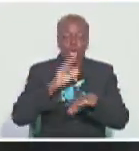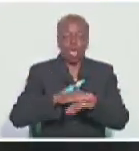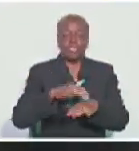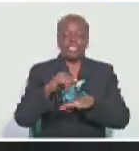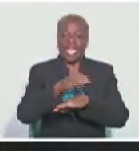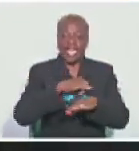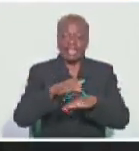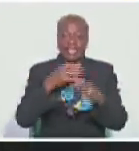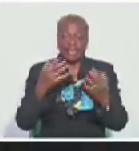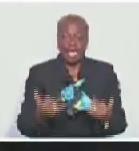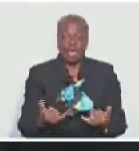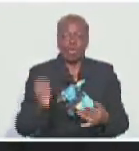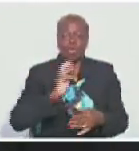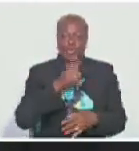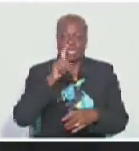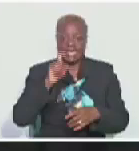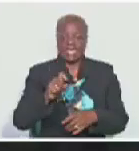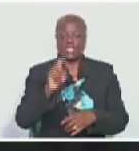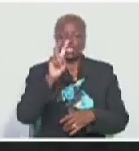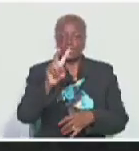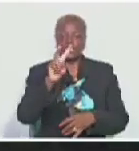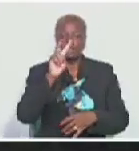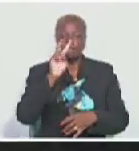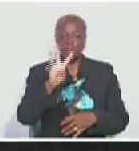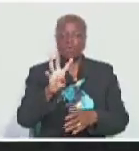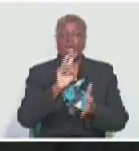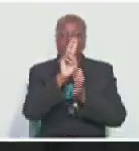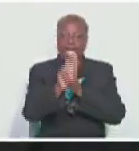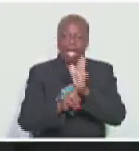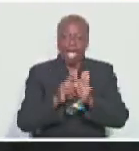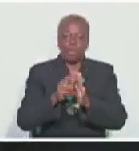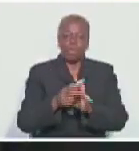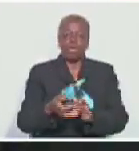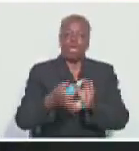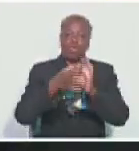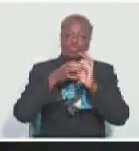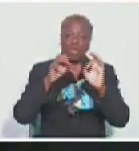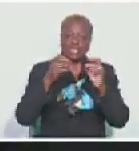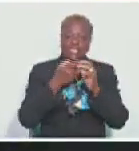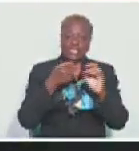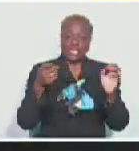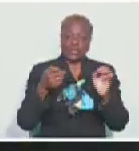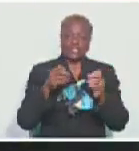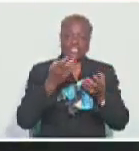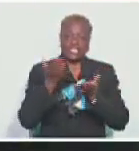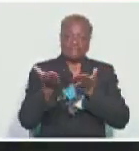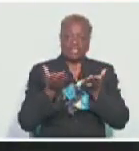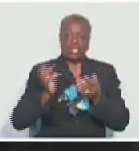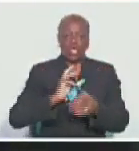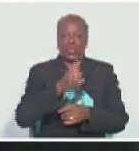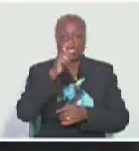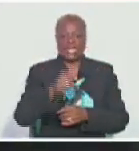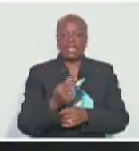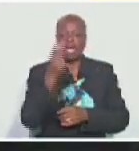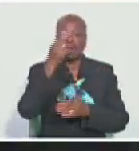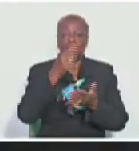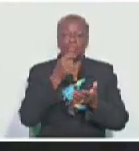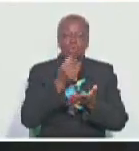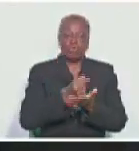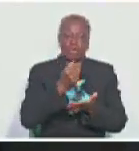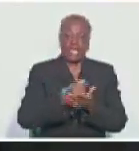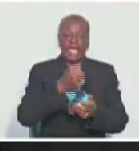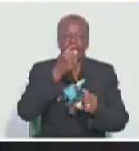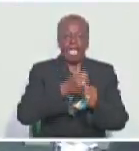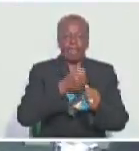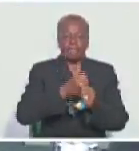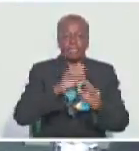rescue service throughout this island. We need upgrades, and every government department here needs some